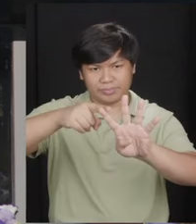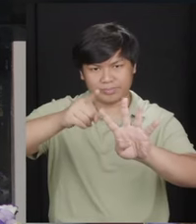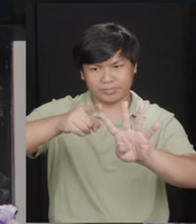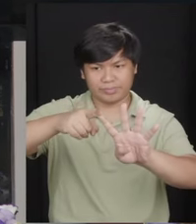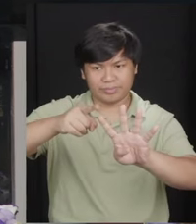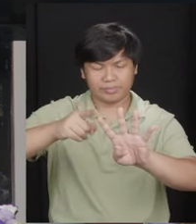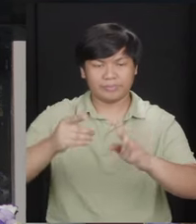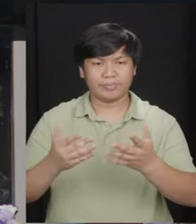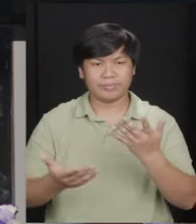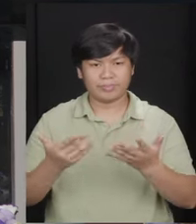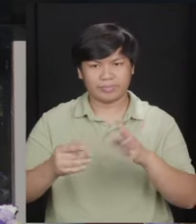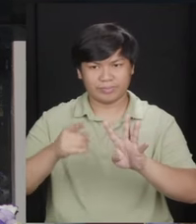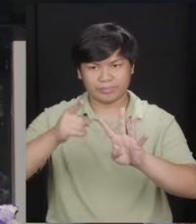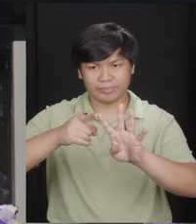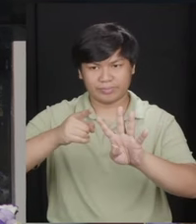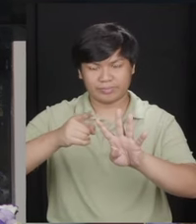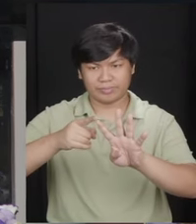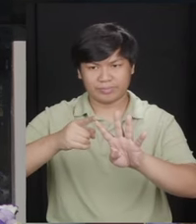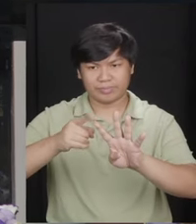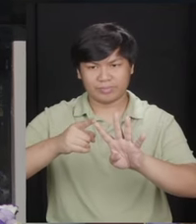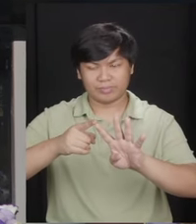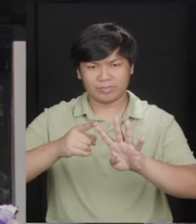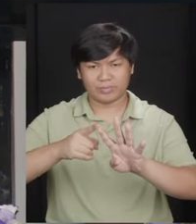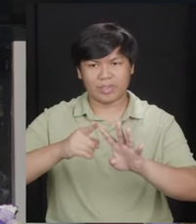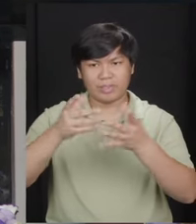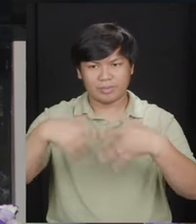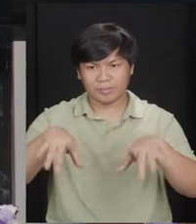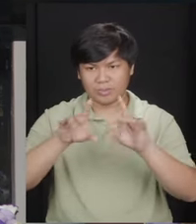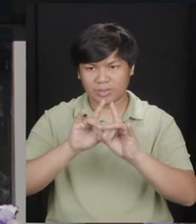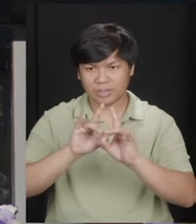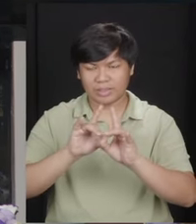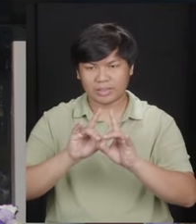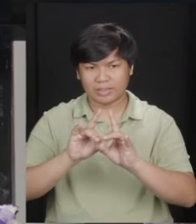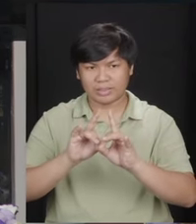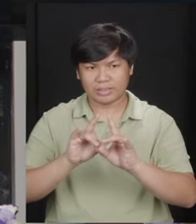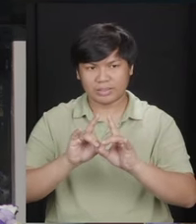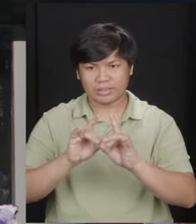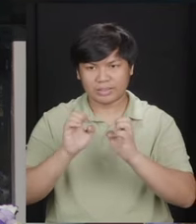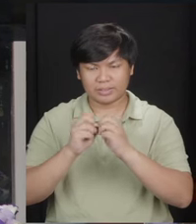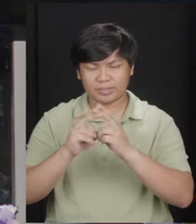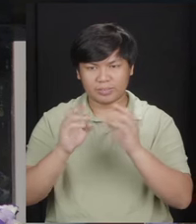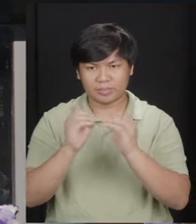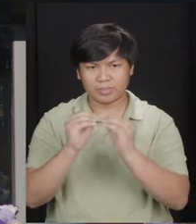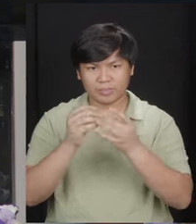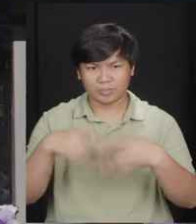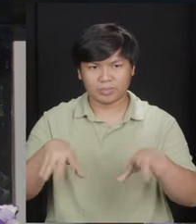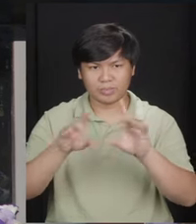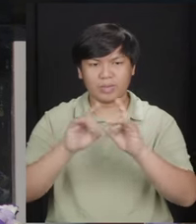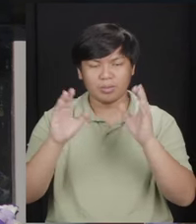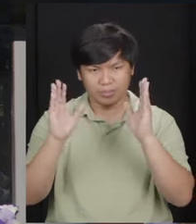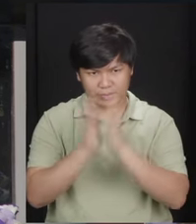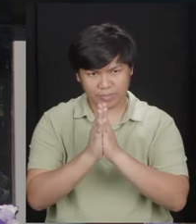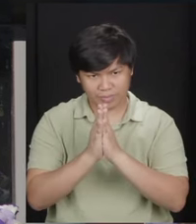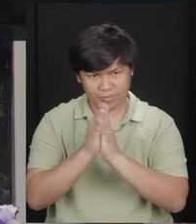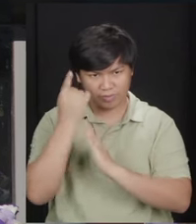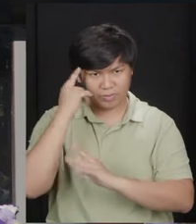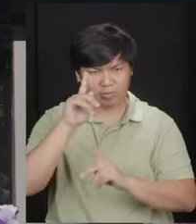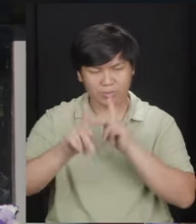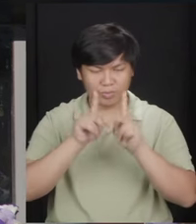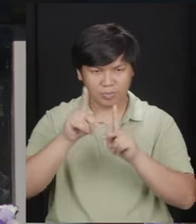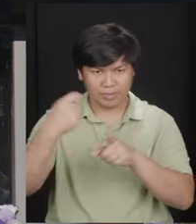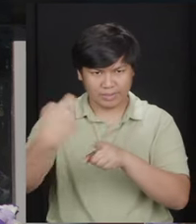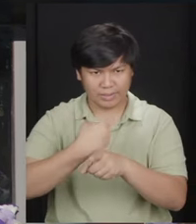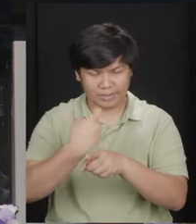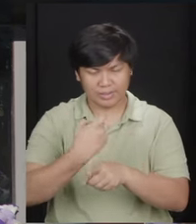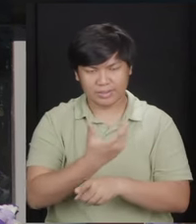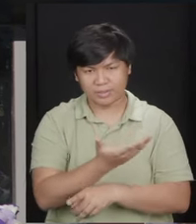might seem third, but it's not less important. It's probably even more important. Pray. Pray for those who